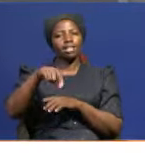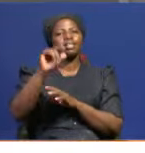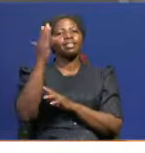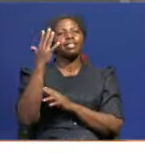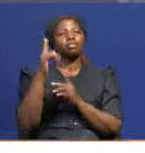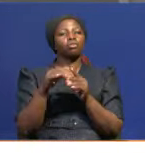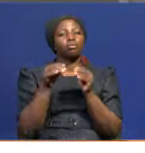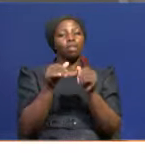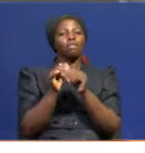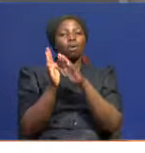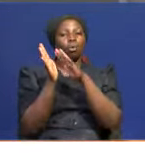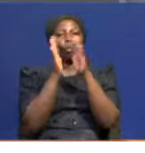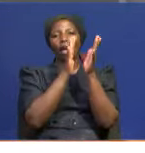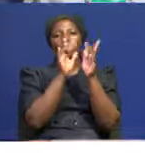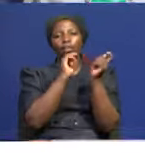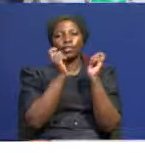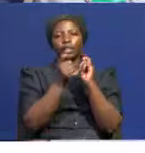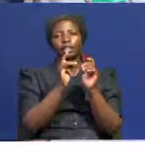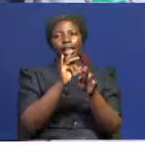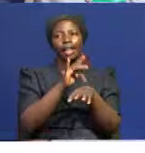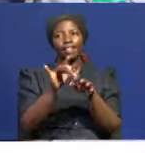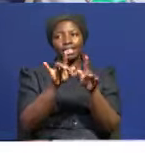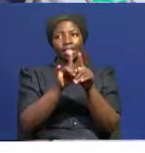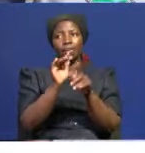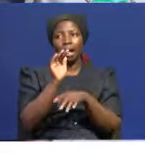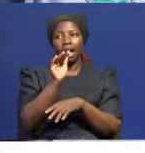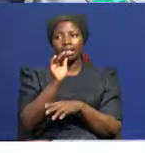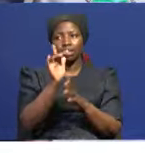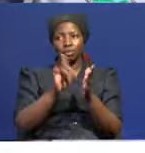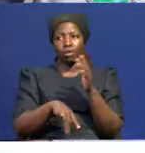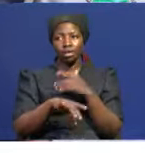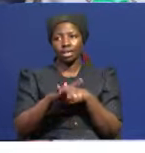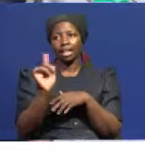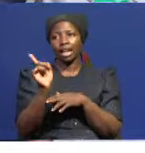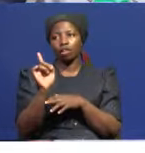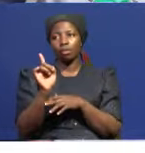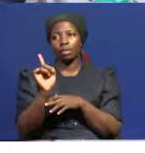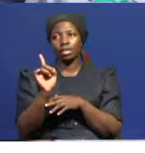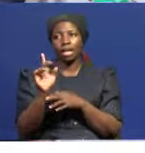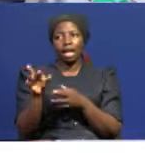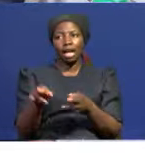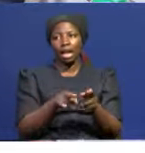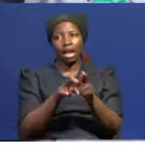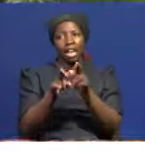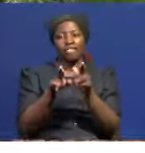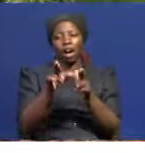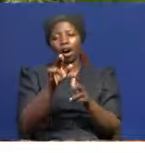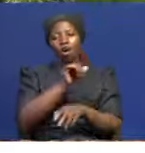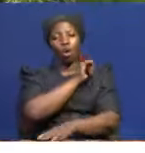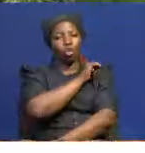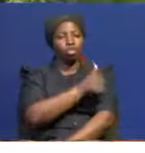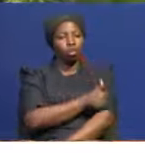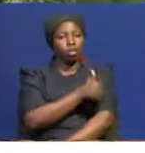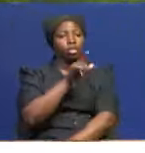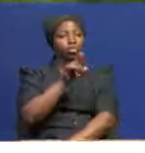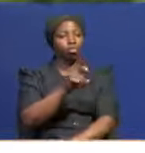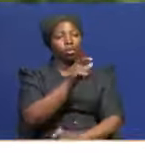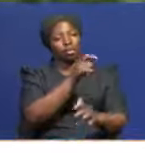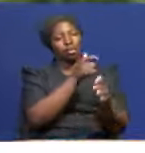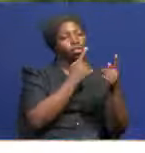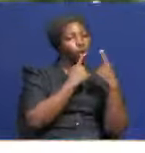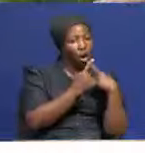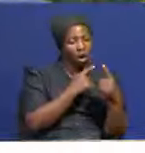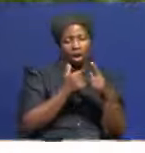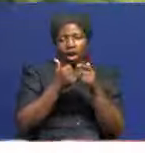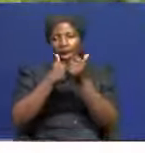change. Kiarie further urged the Nairobi River Basin Authority should walk the talk and